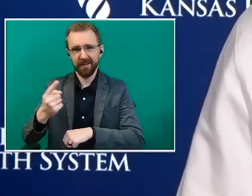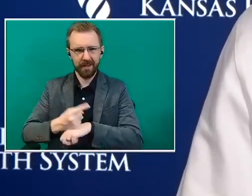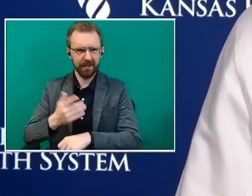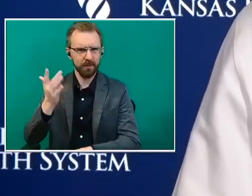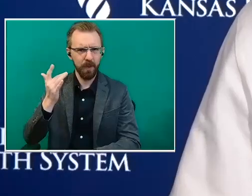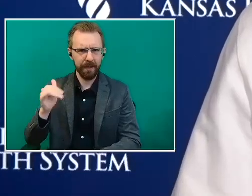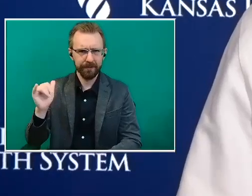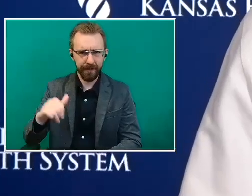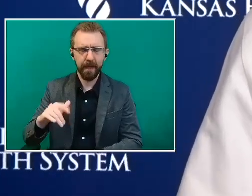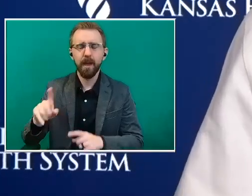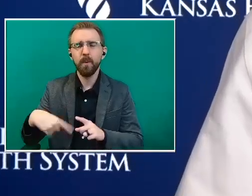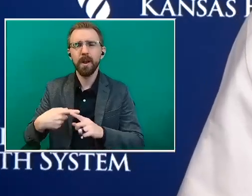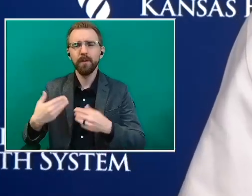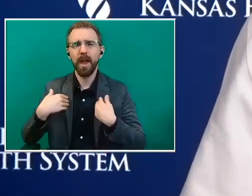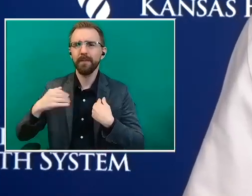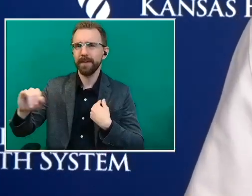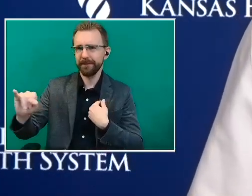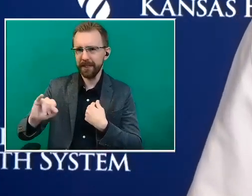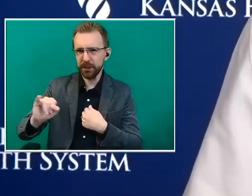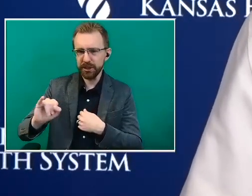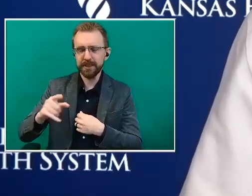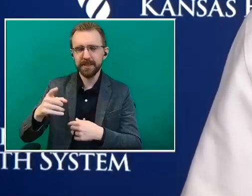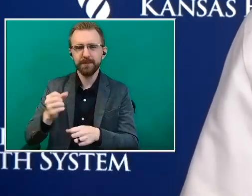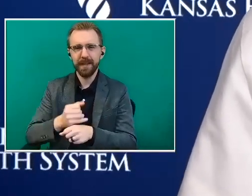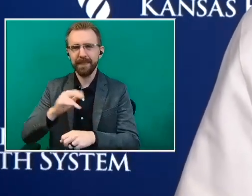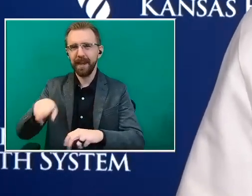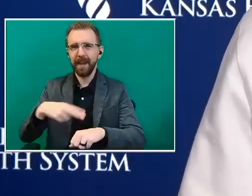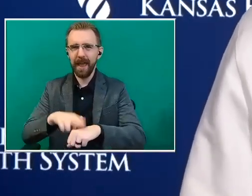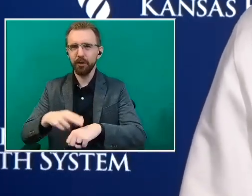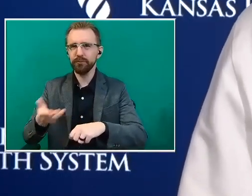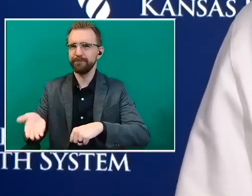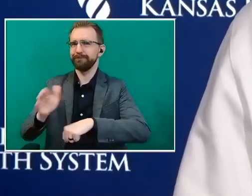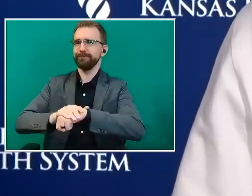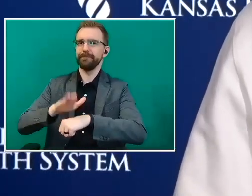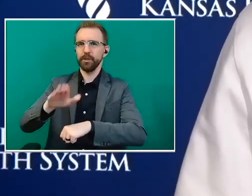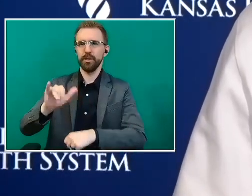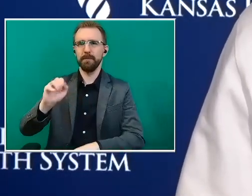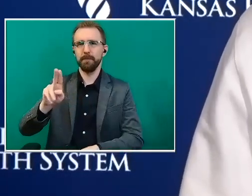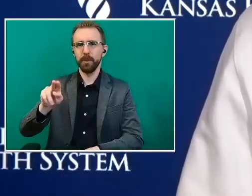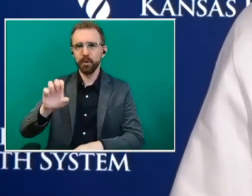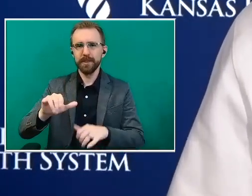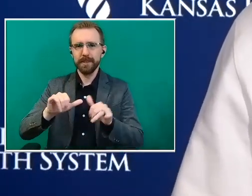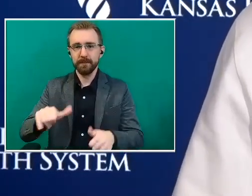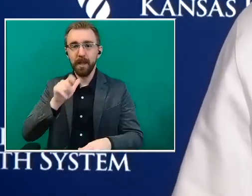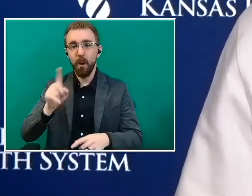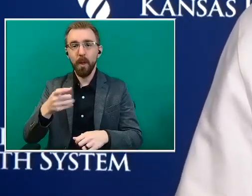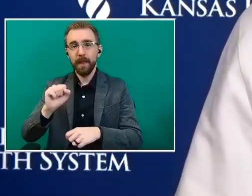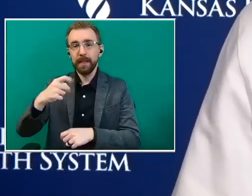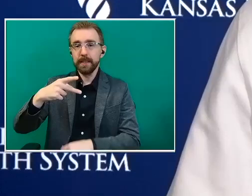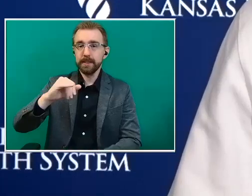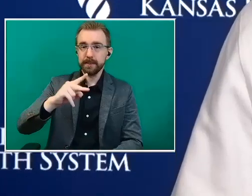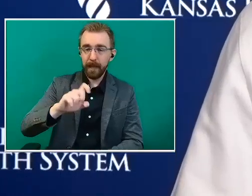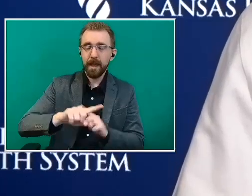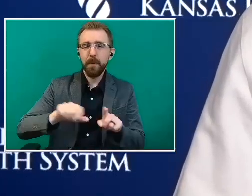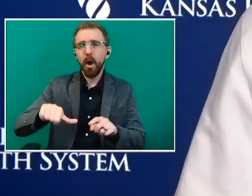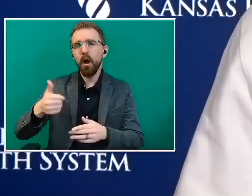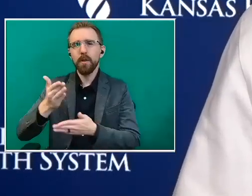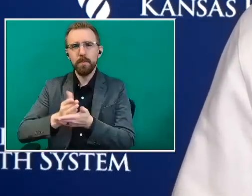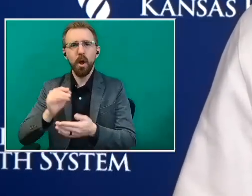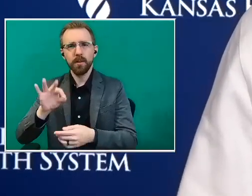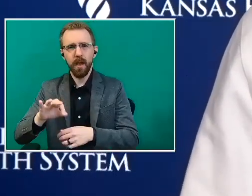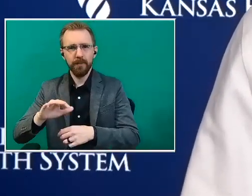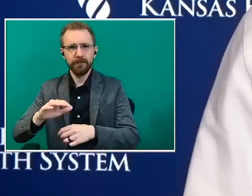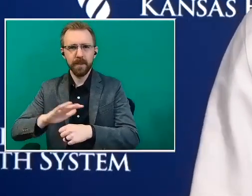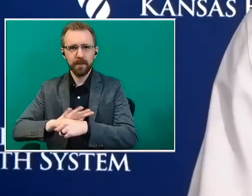the infection, you get that natural boost to your immune system, not only against spike, but also other components of the virus. And so we